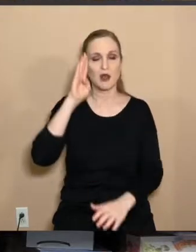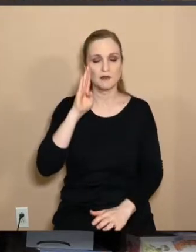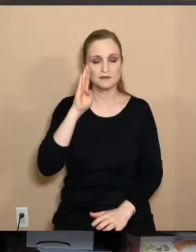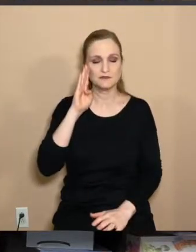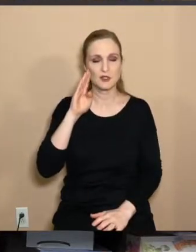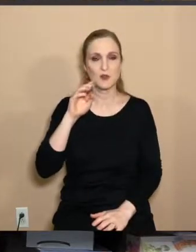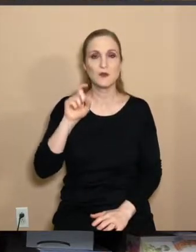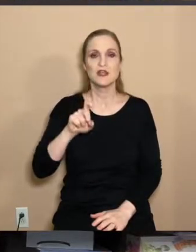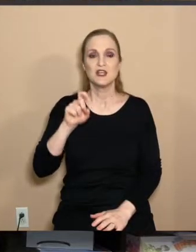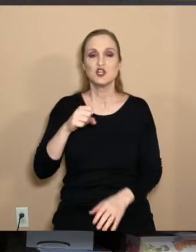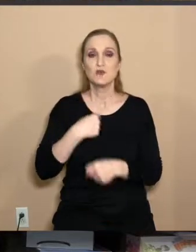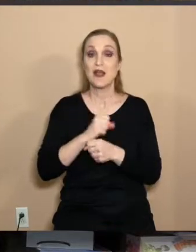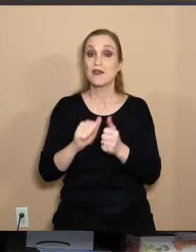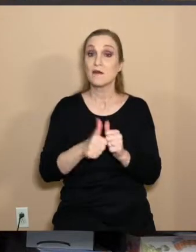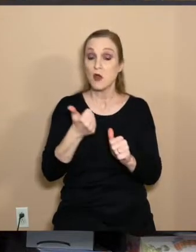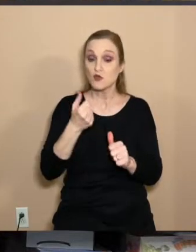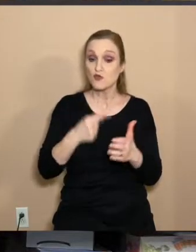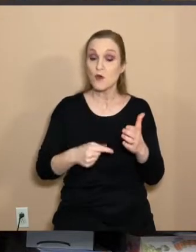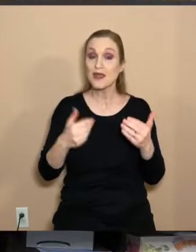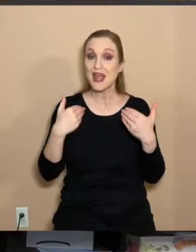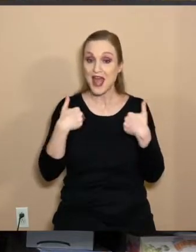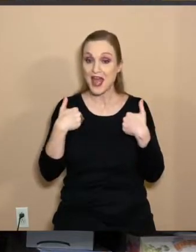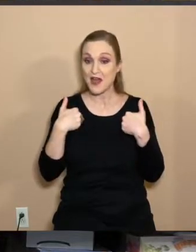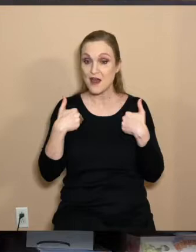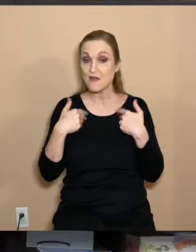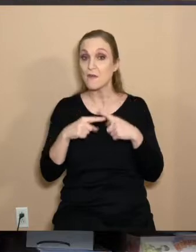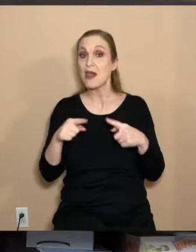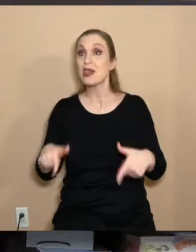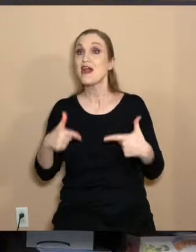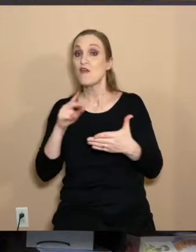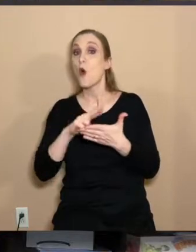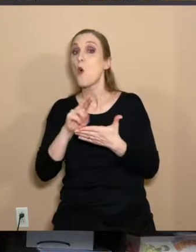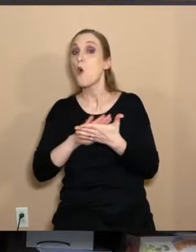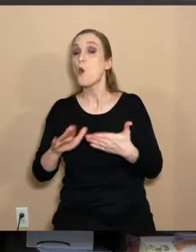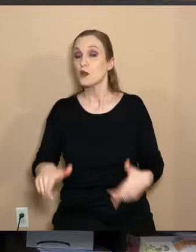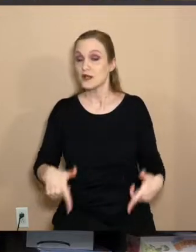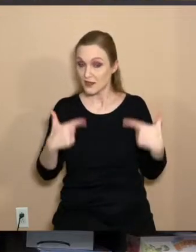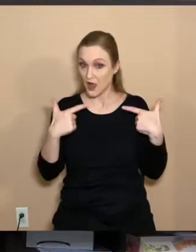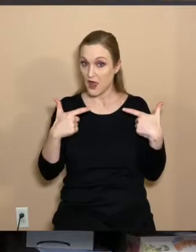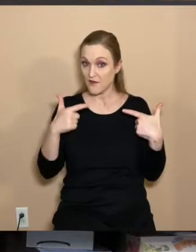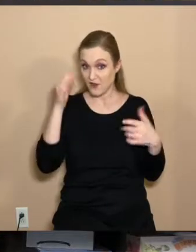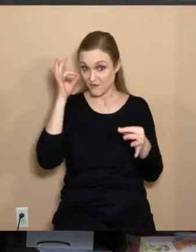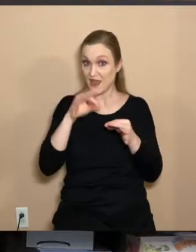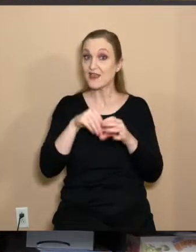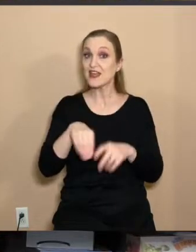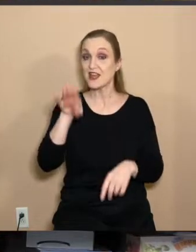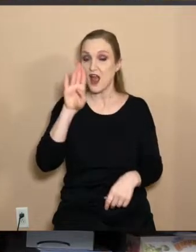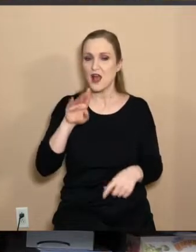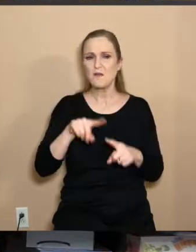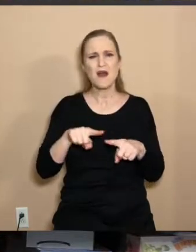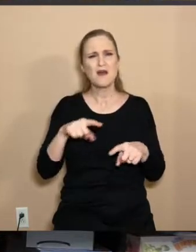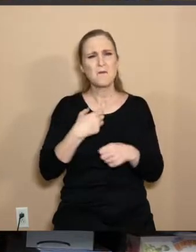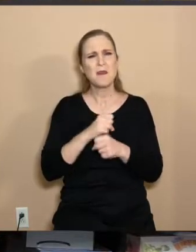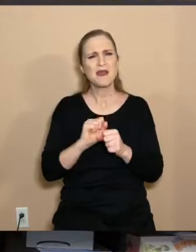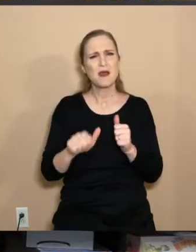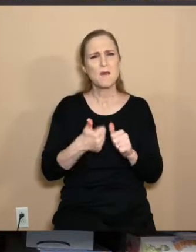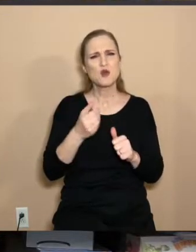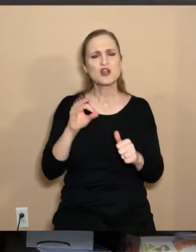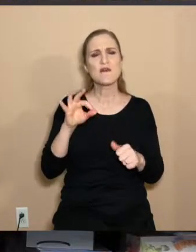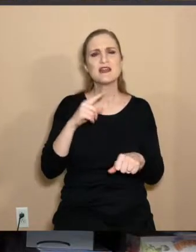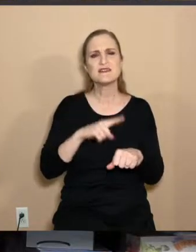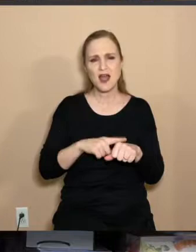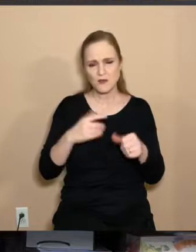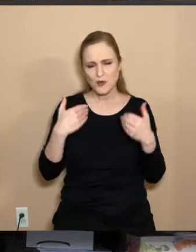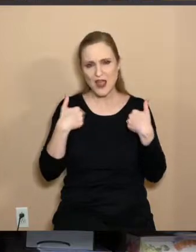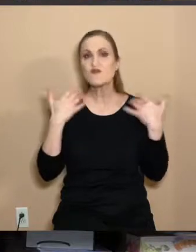We have to make the most of what we have while living a holy life, living a life of faith in God, but make the most of the time that